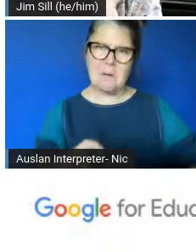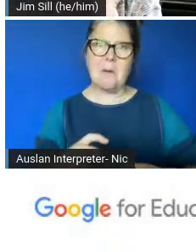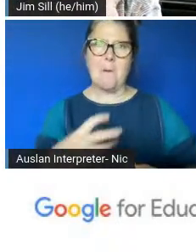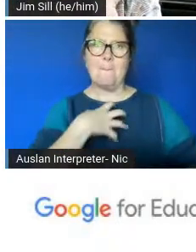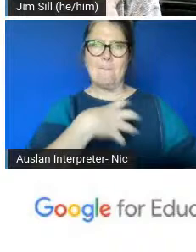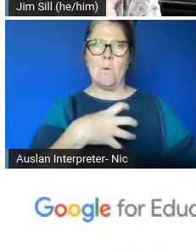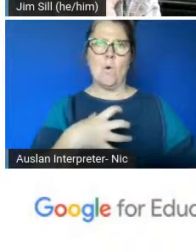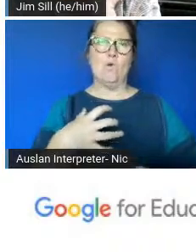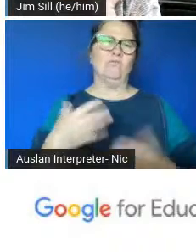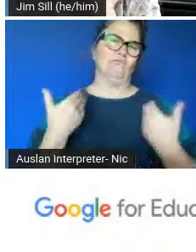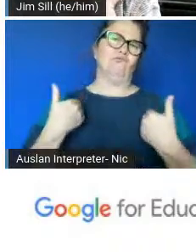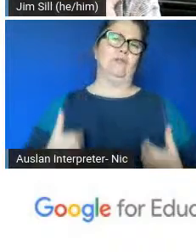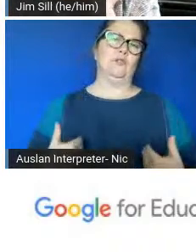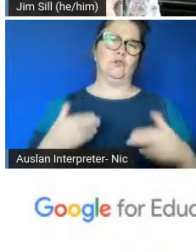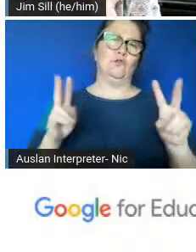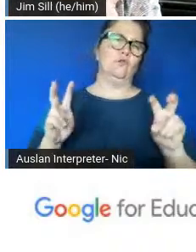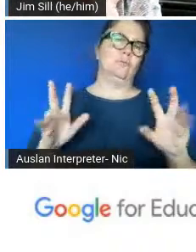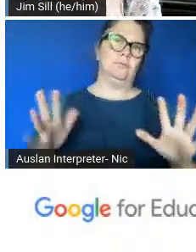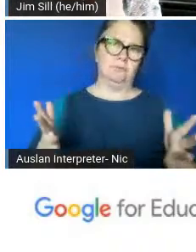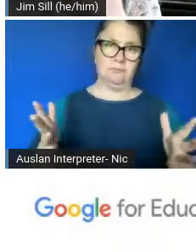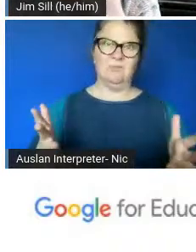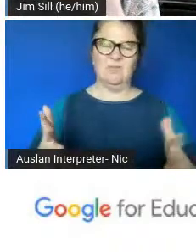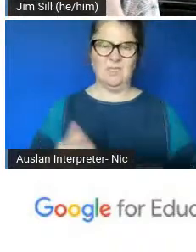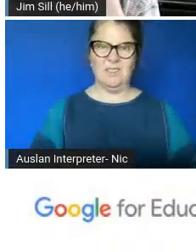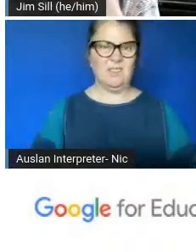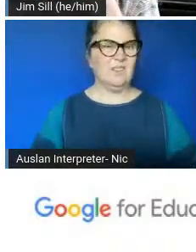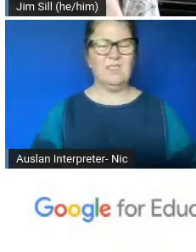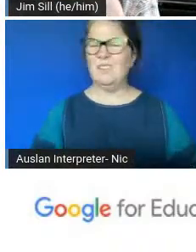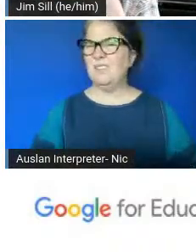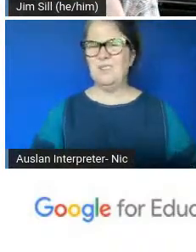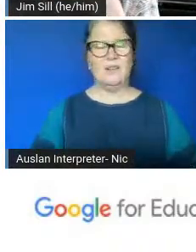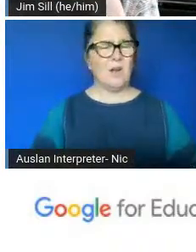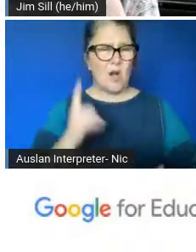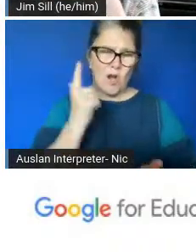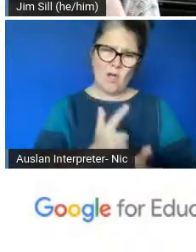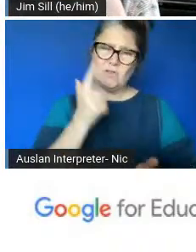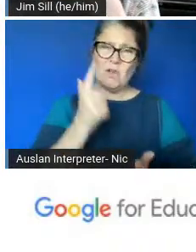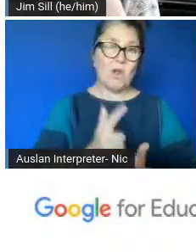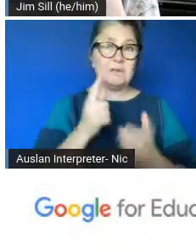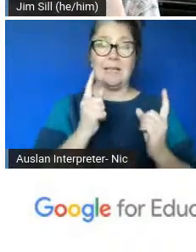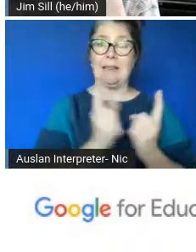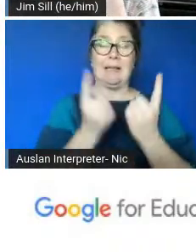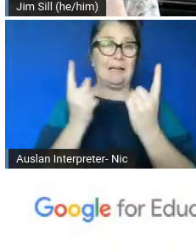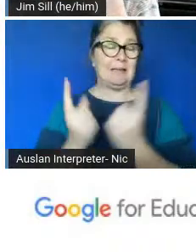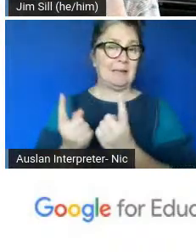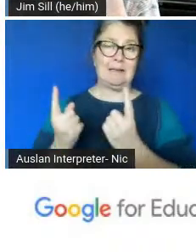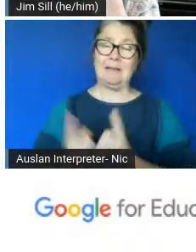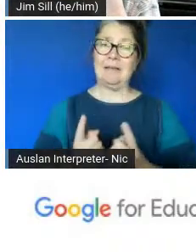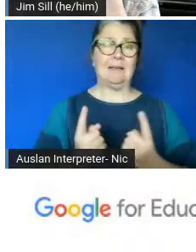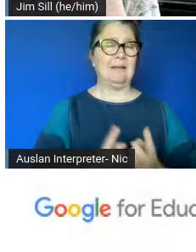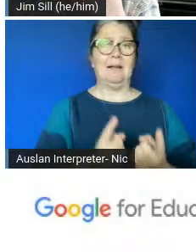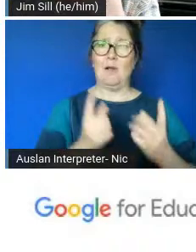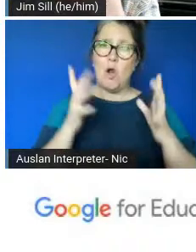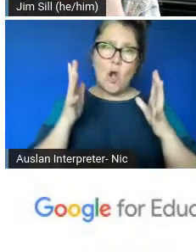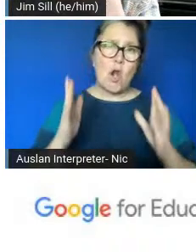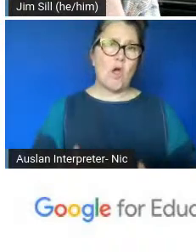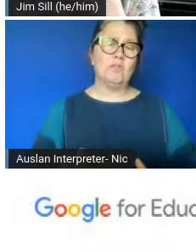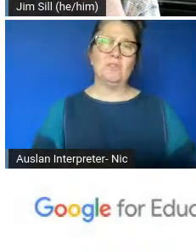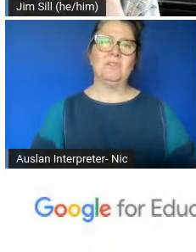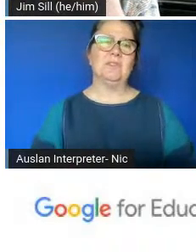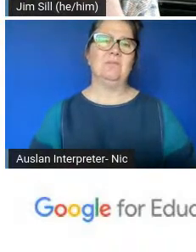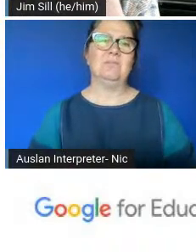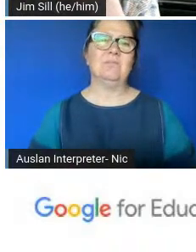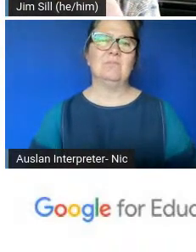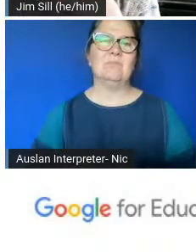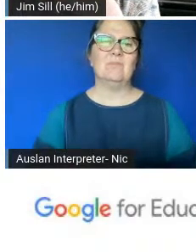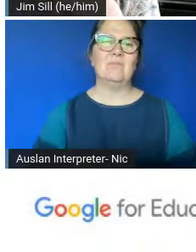time on arts and culture, but there are so many things and so much stuff in here, including coloring in